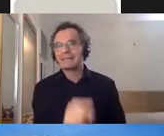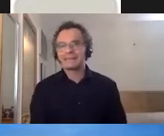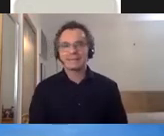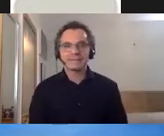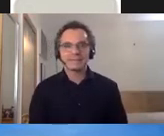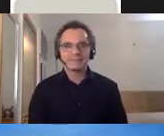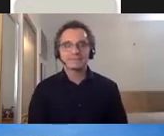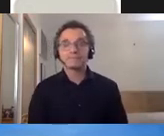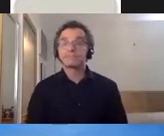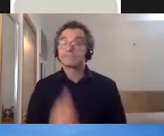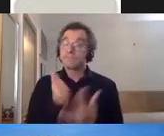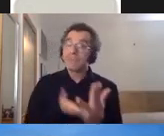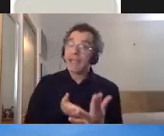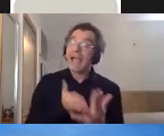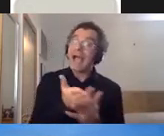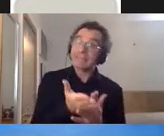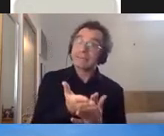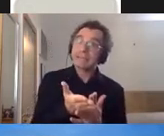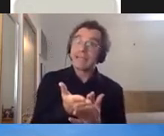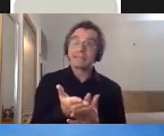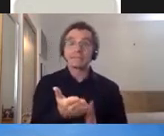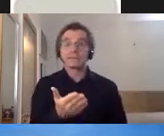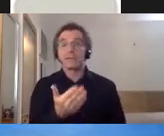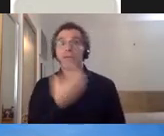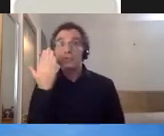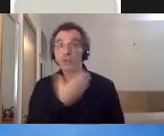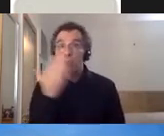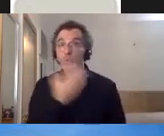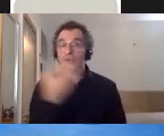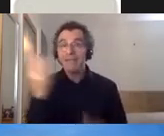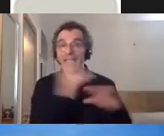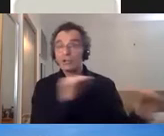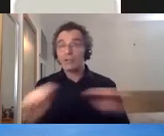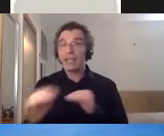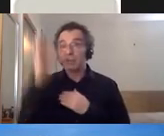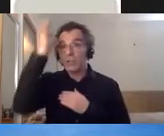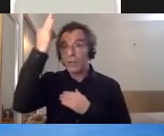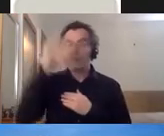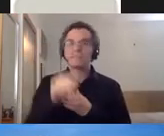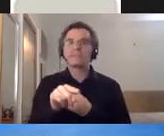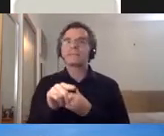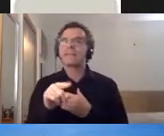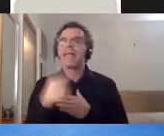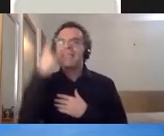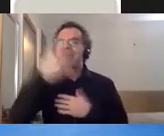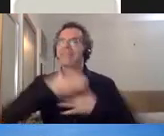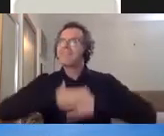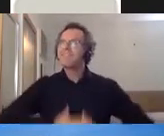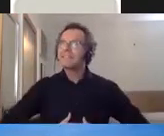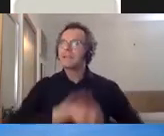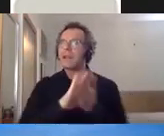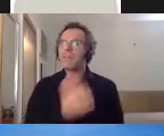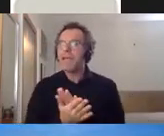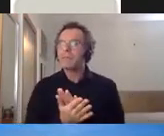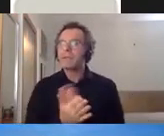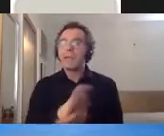Access is often perceived by schools and education authorities as relating almost entirely to pupils with physical impairments, rendering those